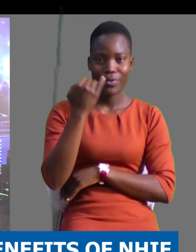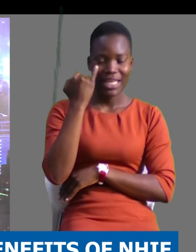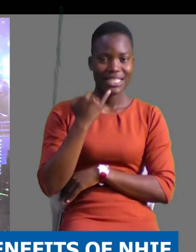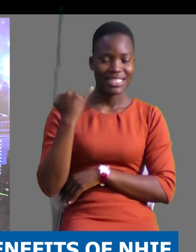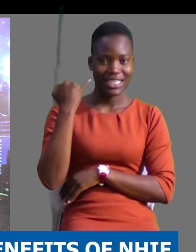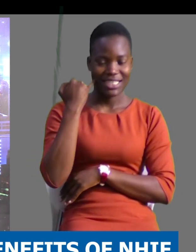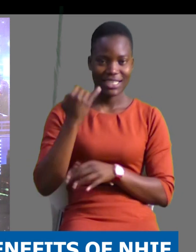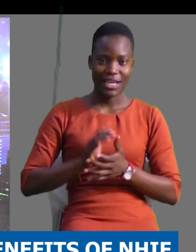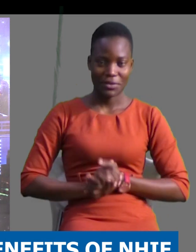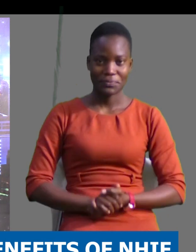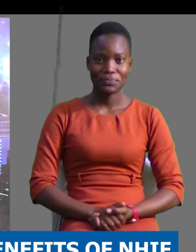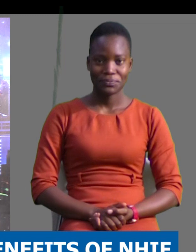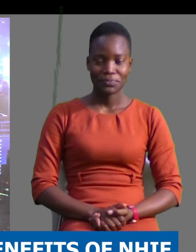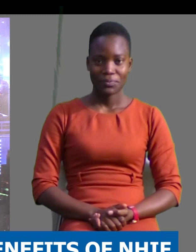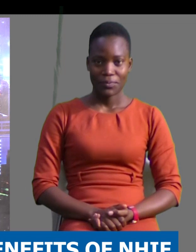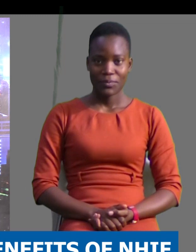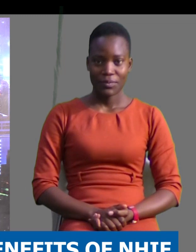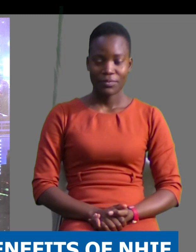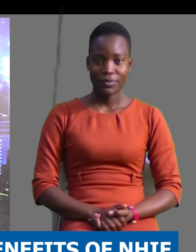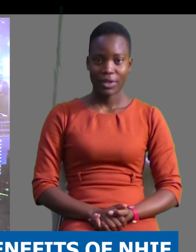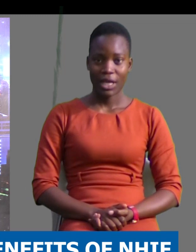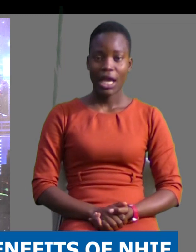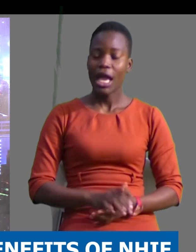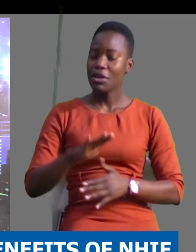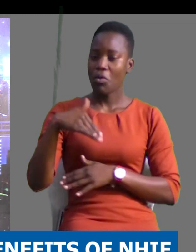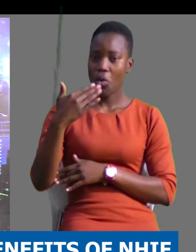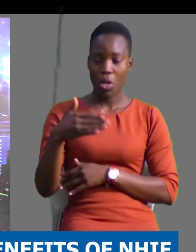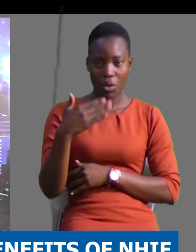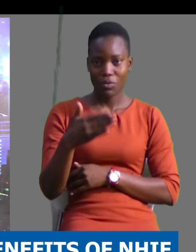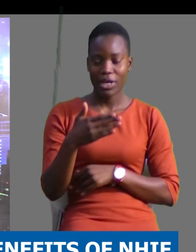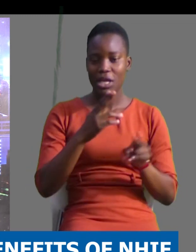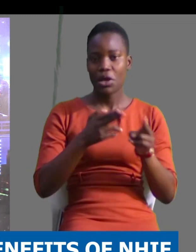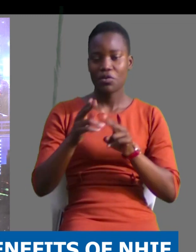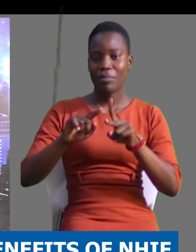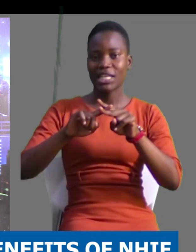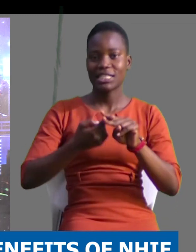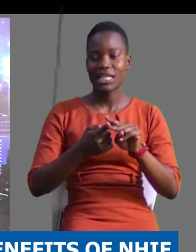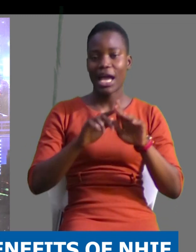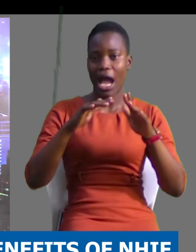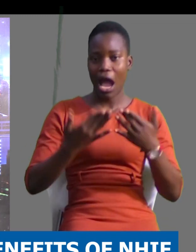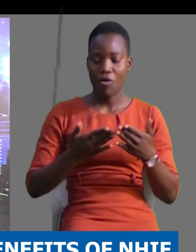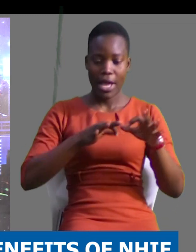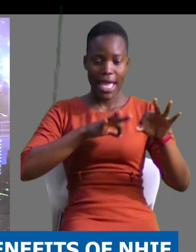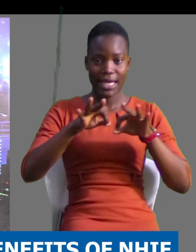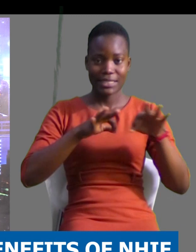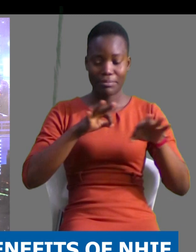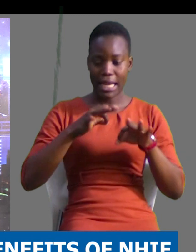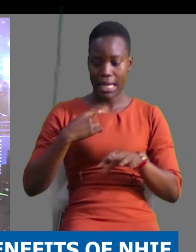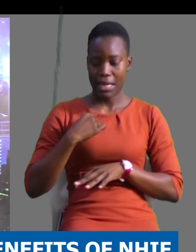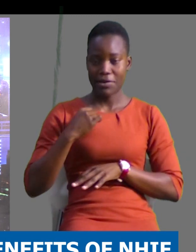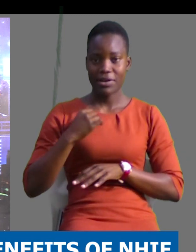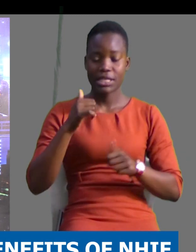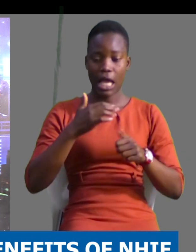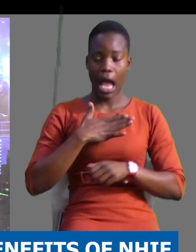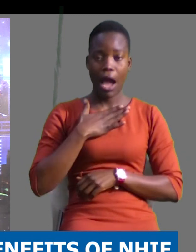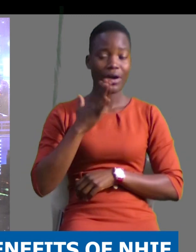language interpreter is Jedida Wafula. And as it is always a norm, I will start by describing how I